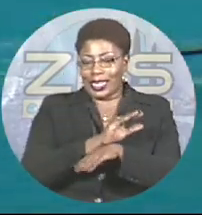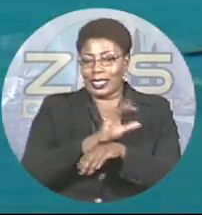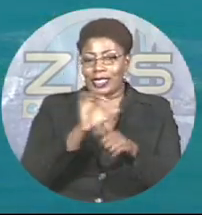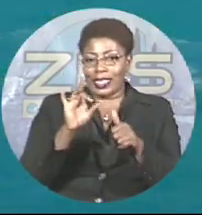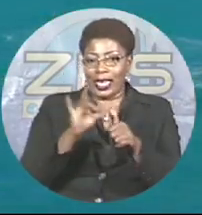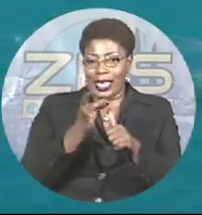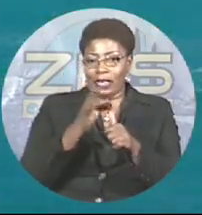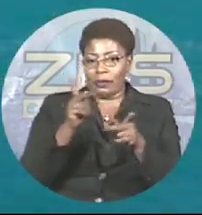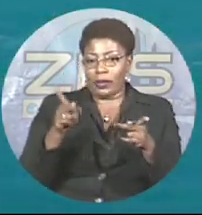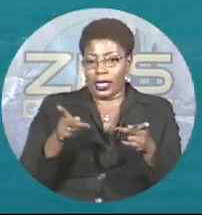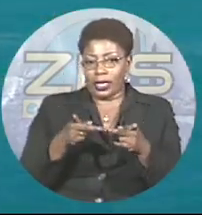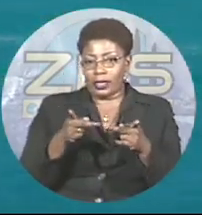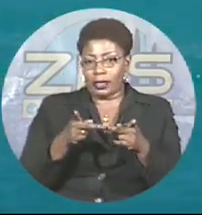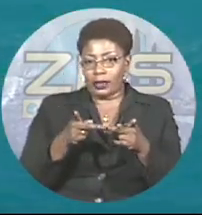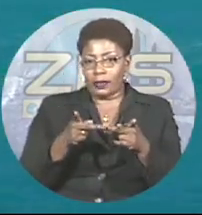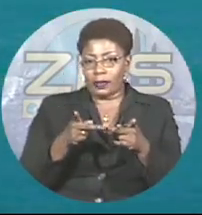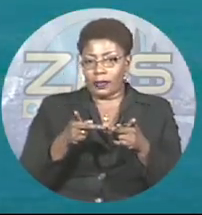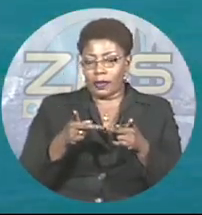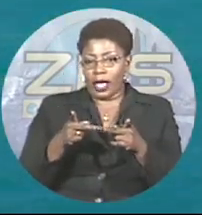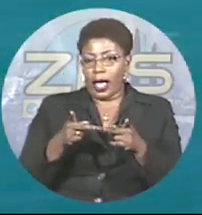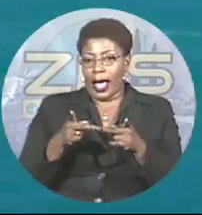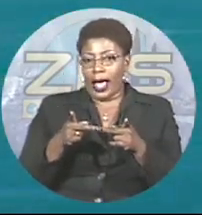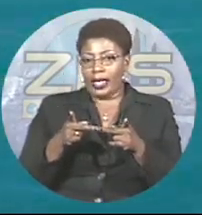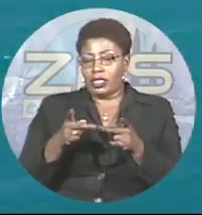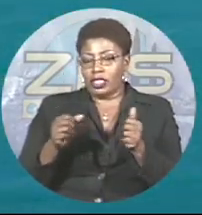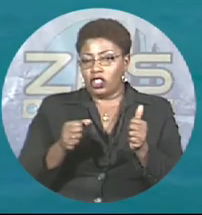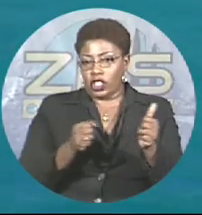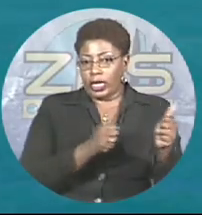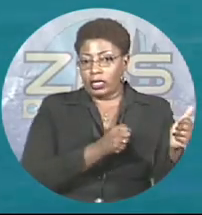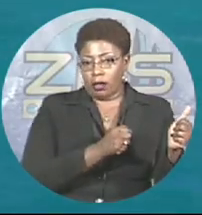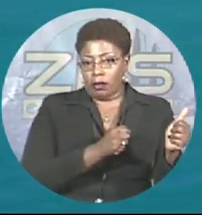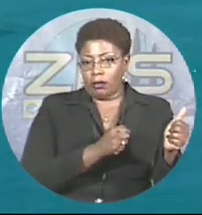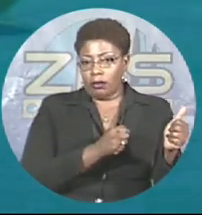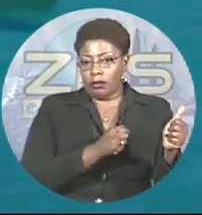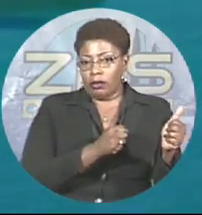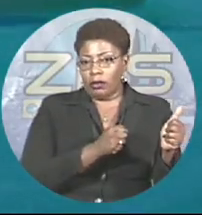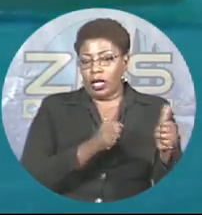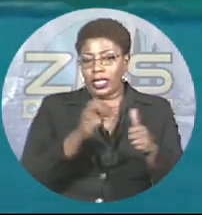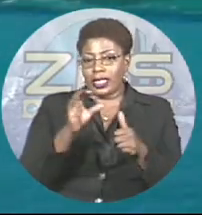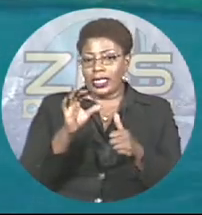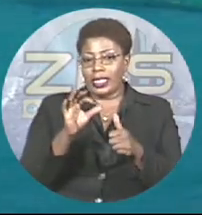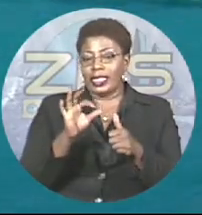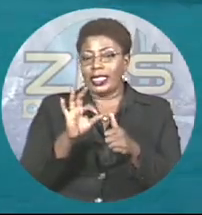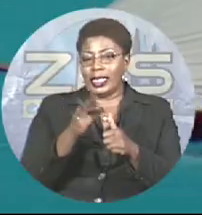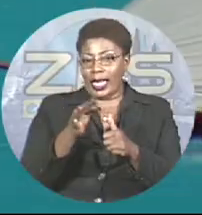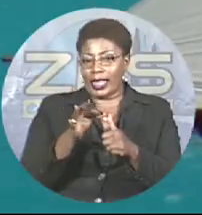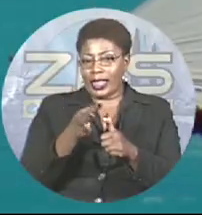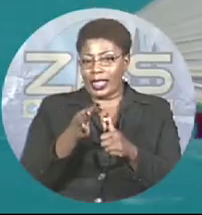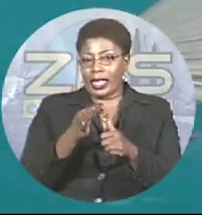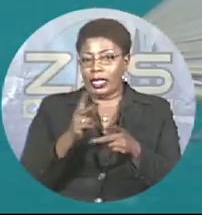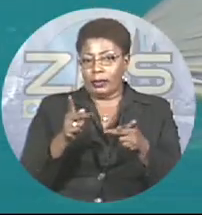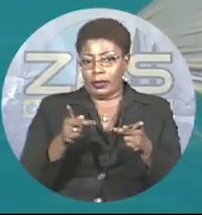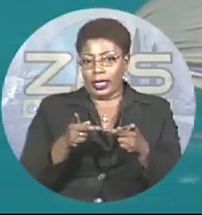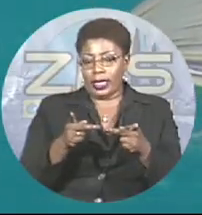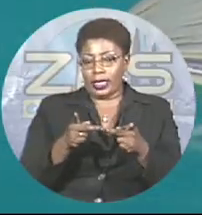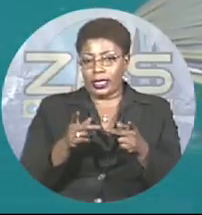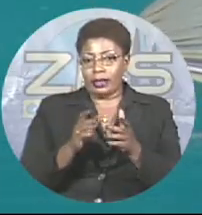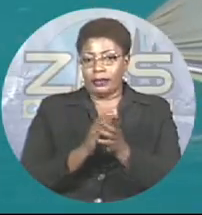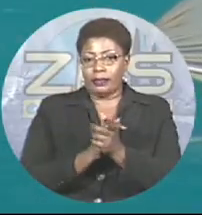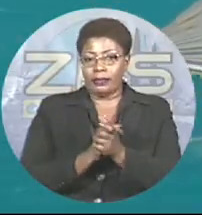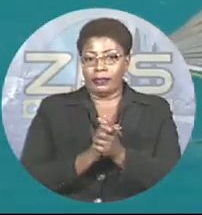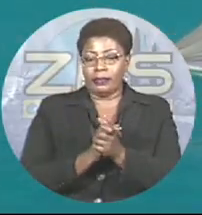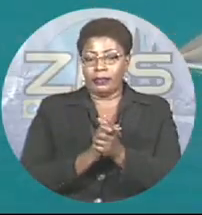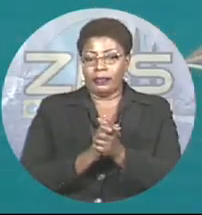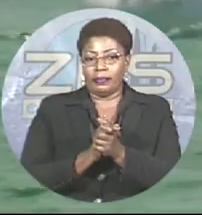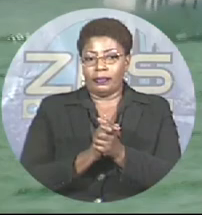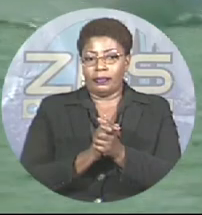eighth with 10 points. And Chaser only 2 points for ninth place, which was last place. Reporting for ZNS Total Sports, I